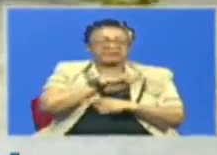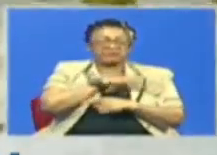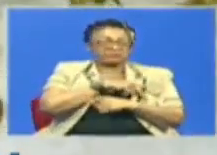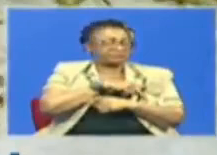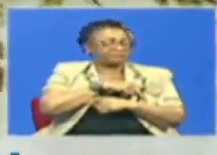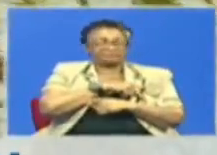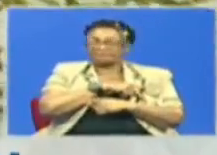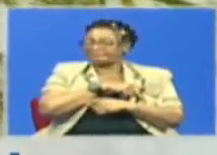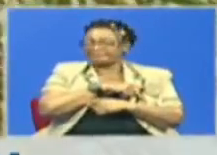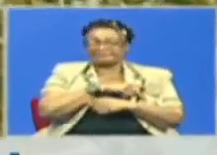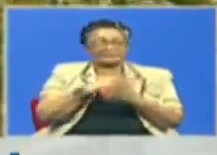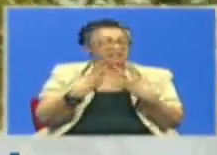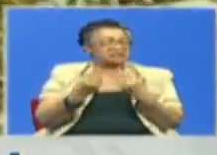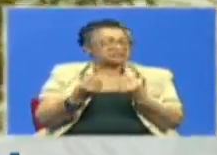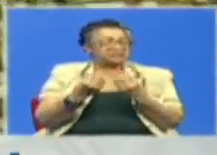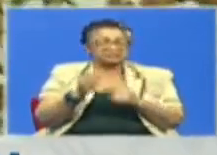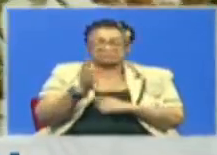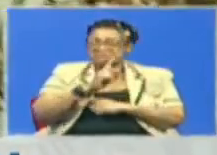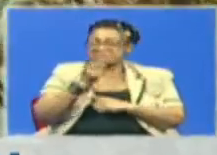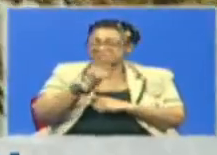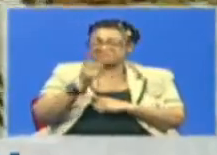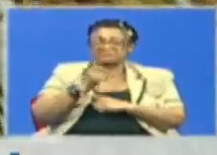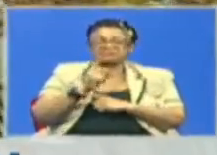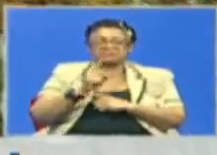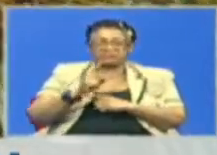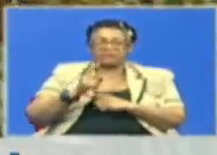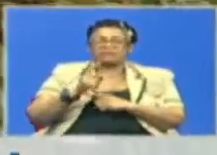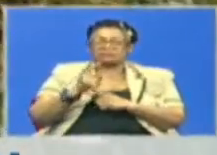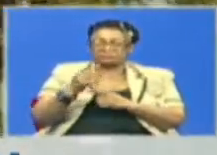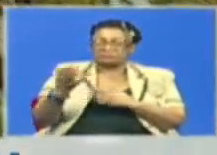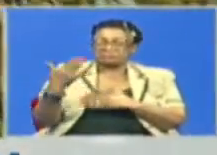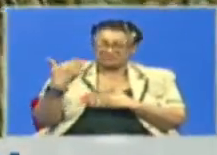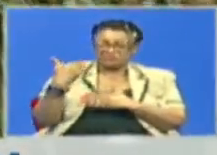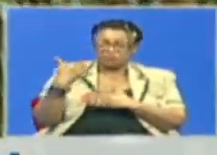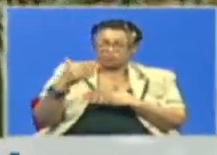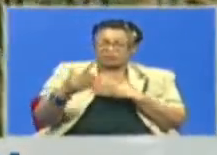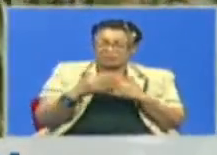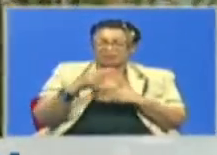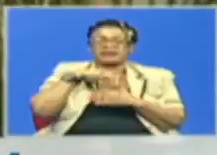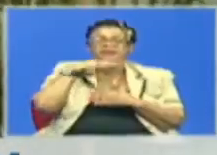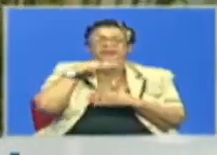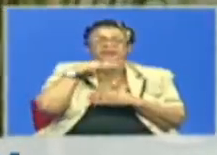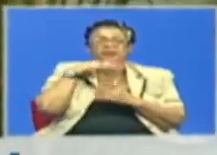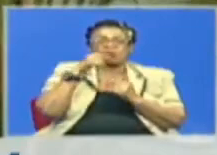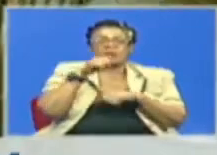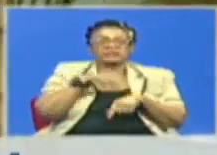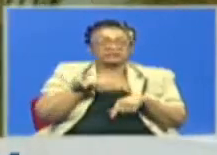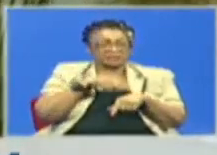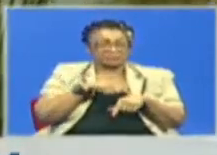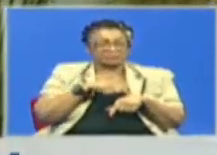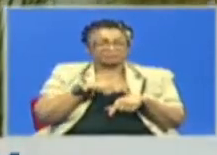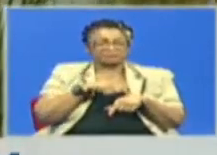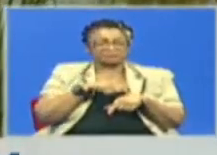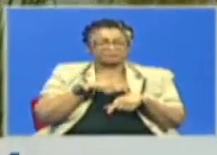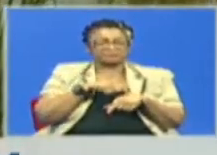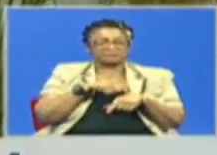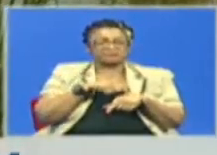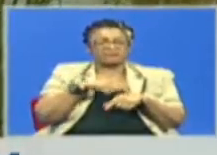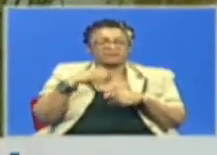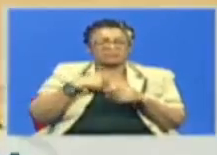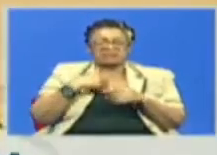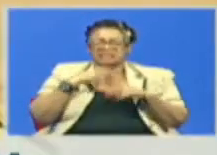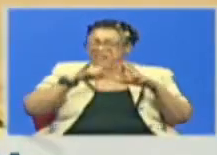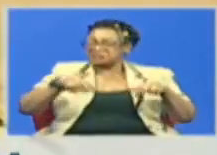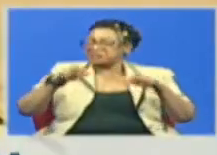of roses. He says he has come face to face with death. Wakati mmoja nikiwa kwa shughuli ya